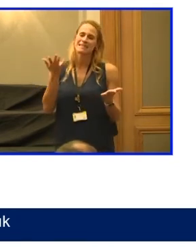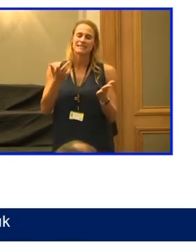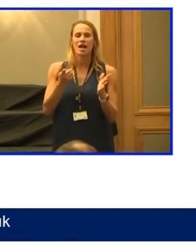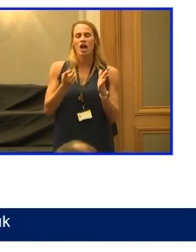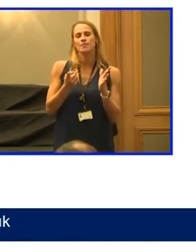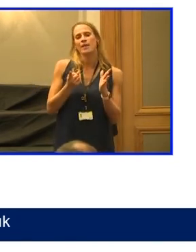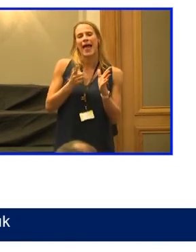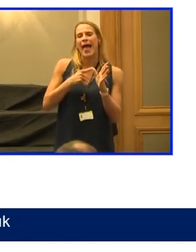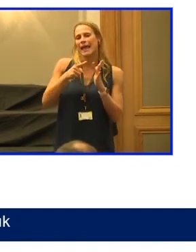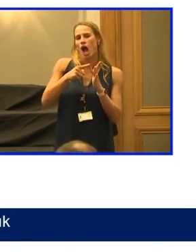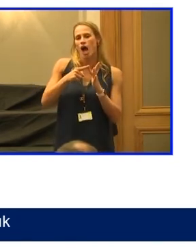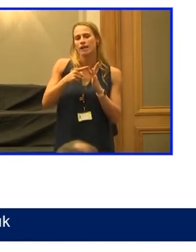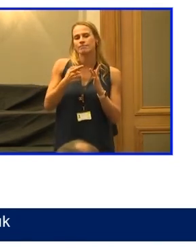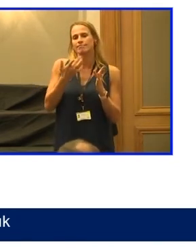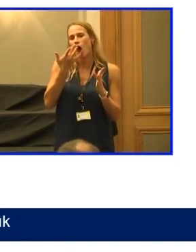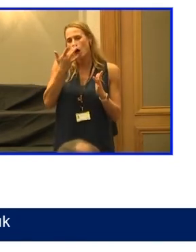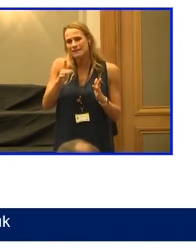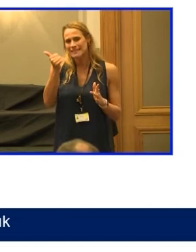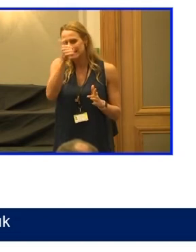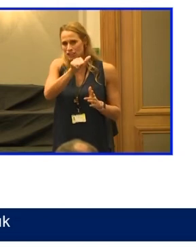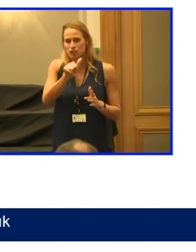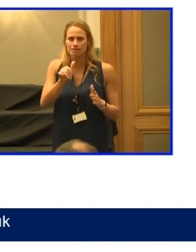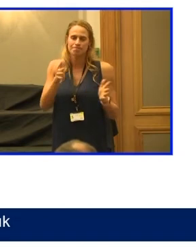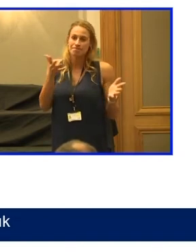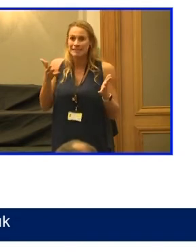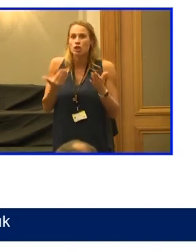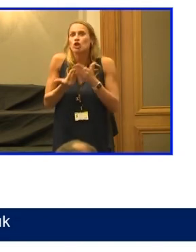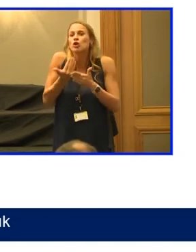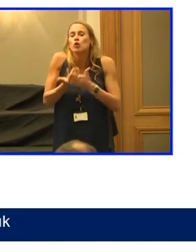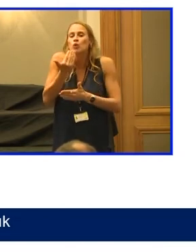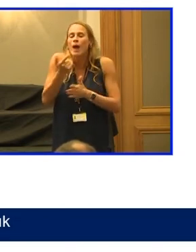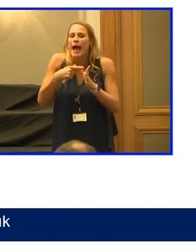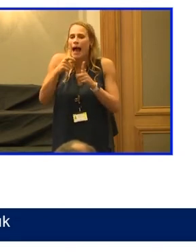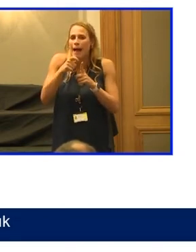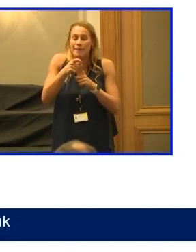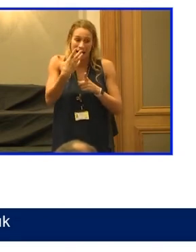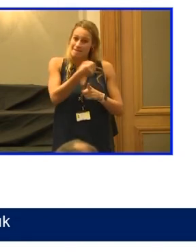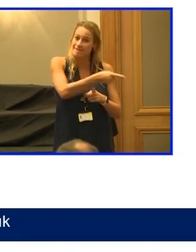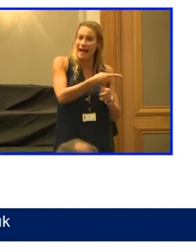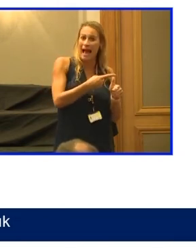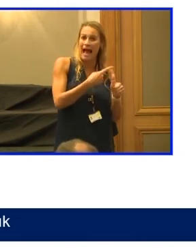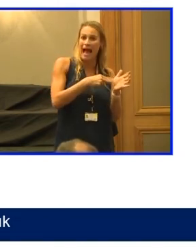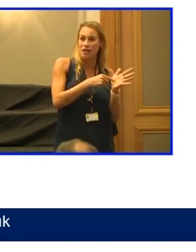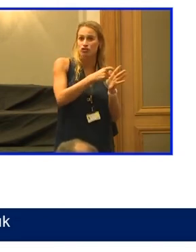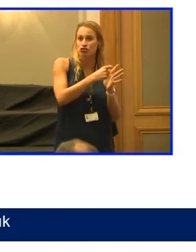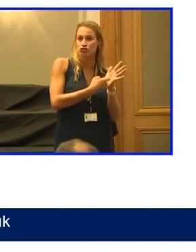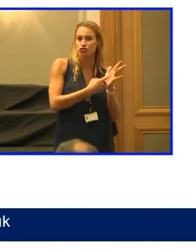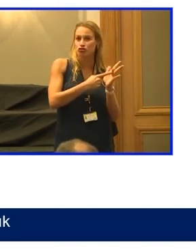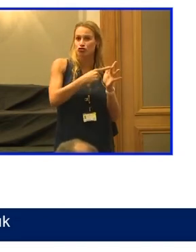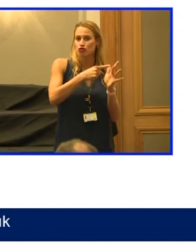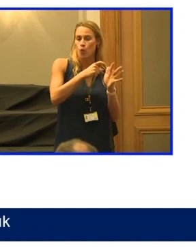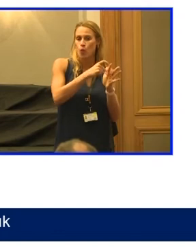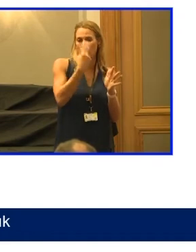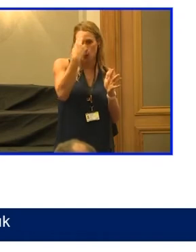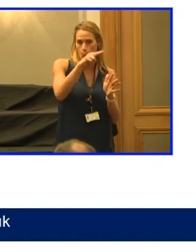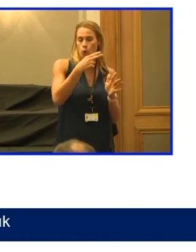artificial intelligence we talked about. So it's an entry one, but it's fantastic. And you've got the same on Android, if you're an Android user. It's called Google Lookout.